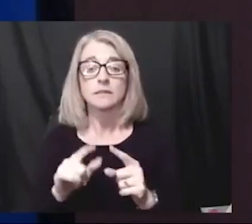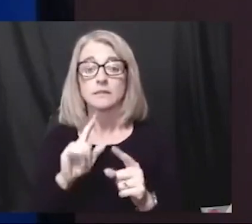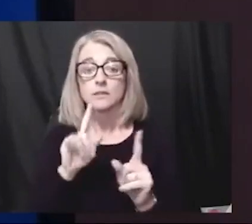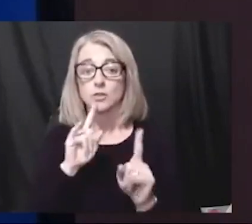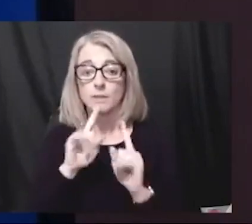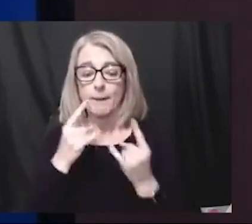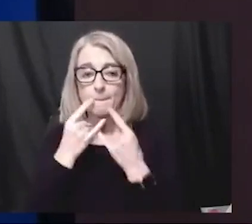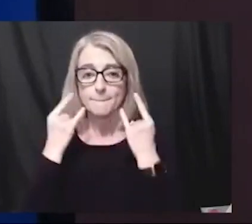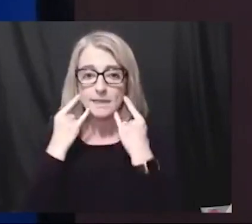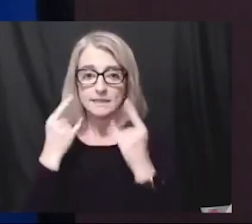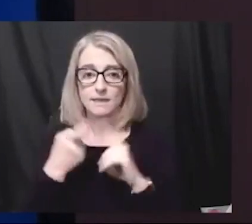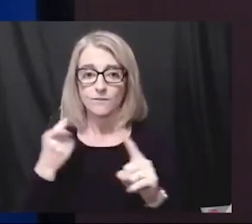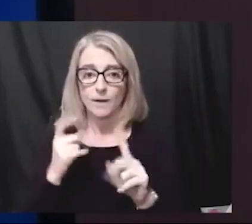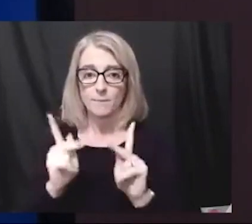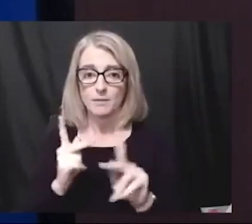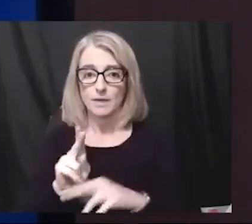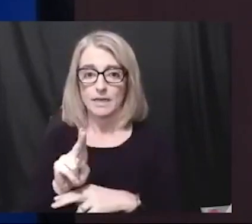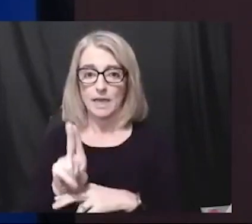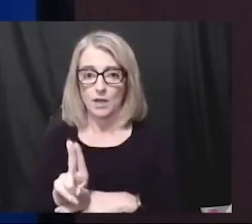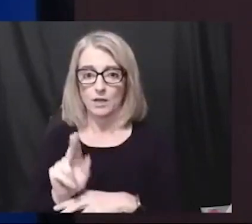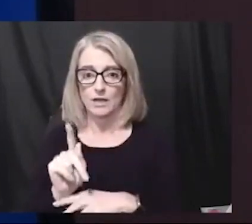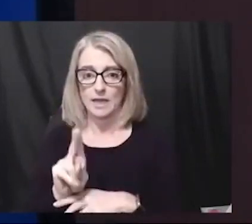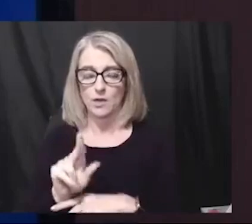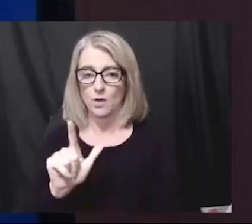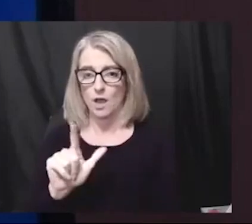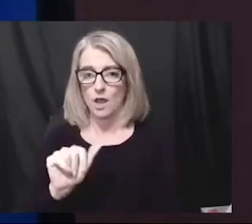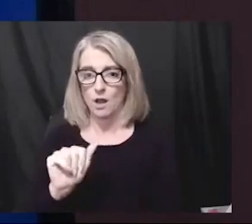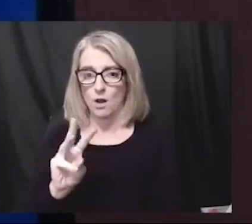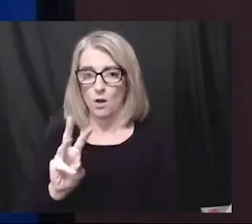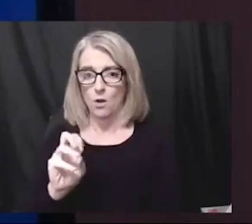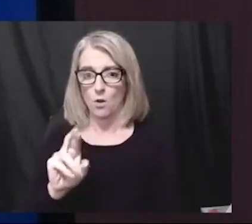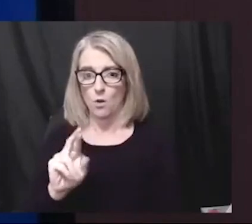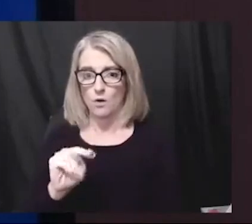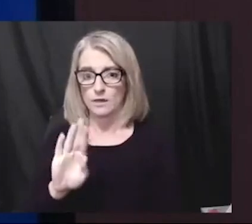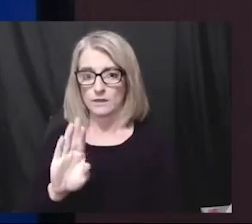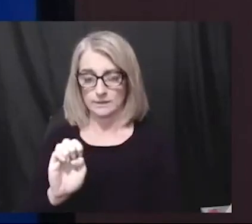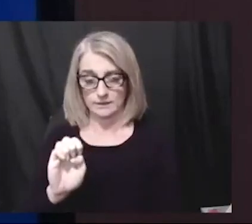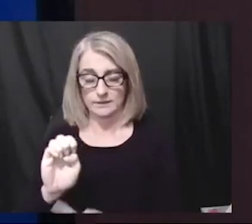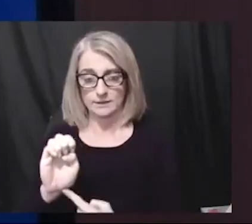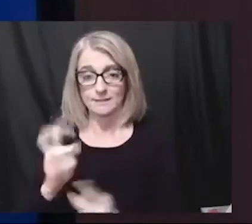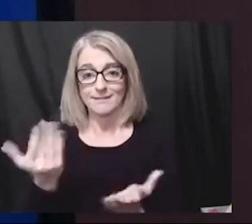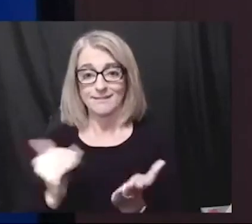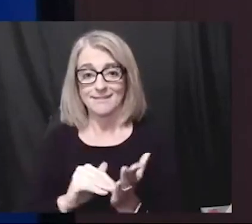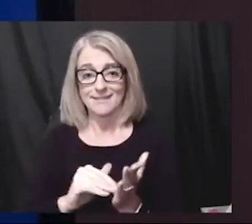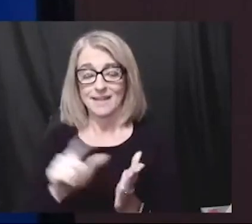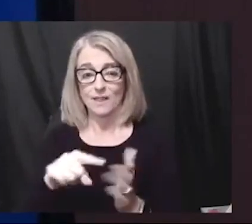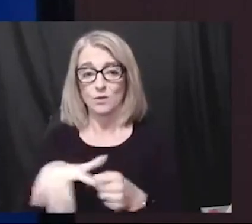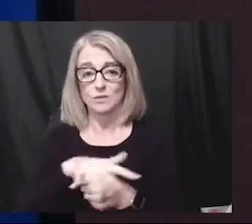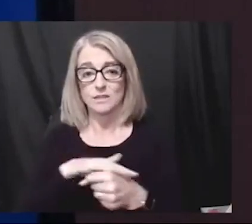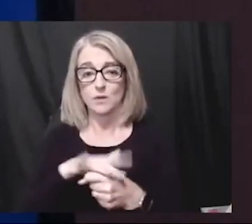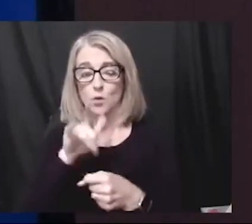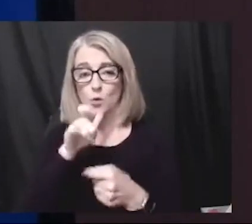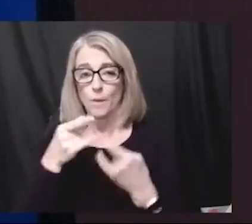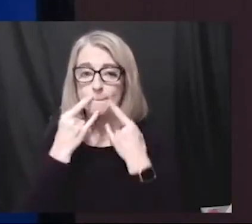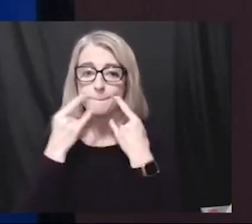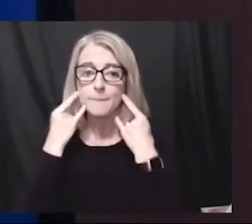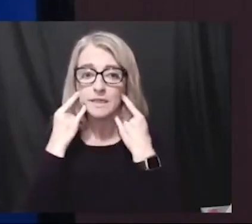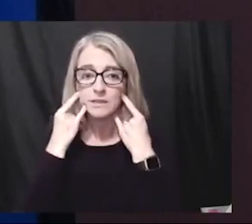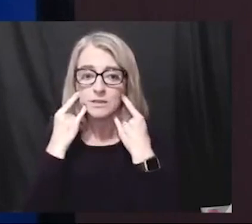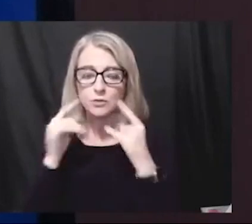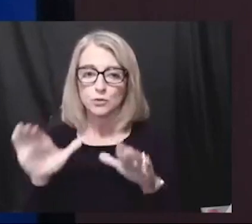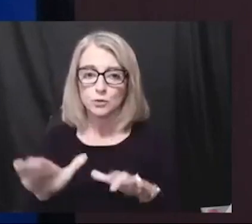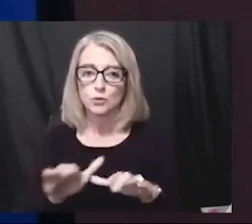spread was from indoors, which is kind of the same story we saw in Massachusetts. The spread was indoors. So I think the story is going to